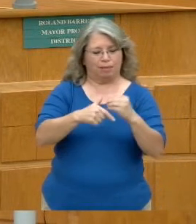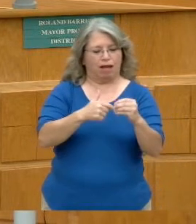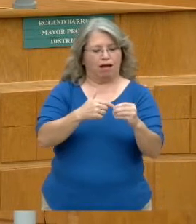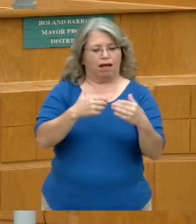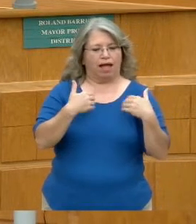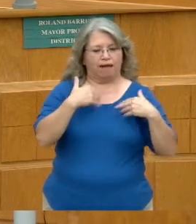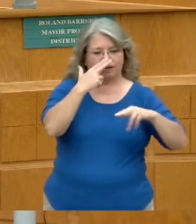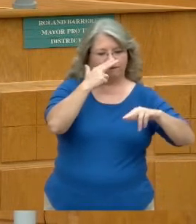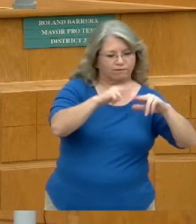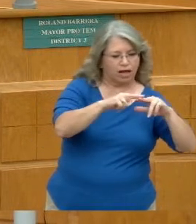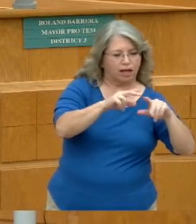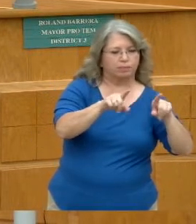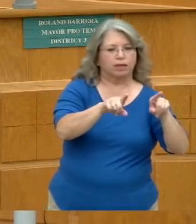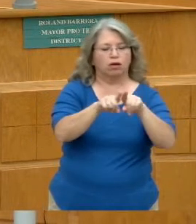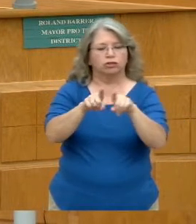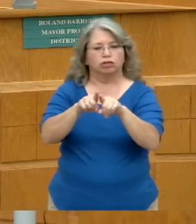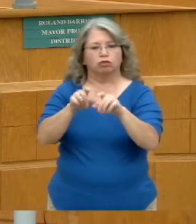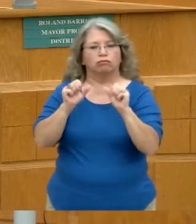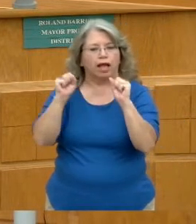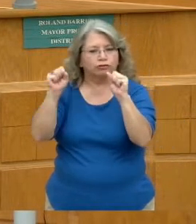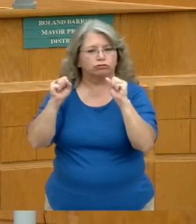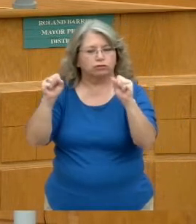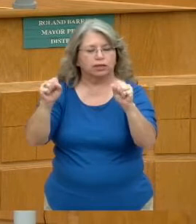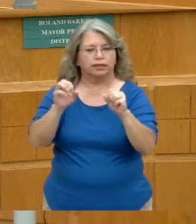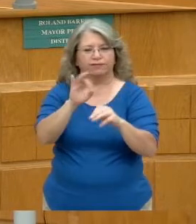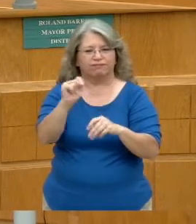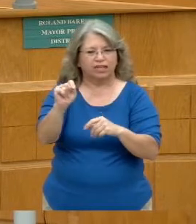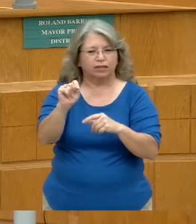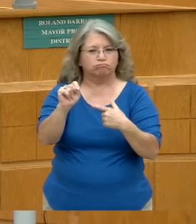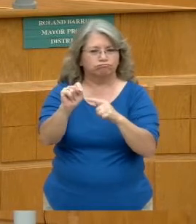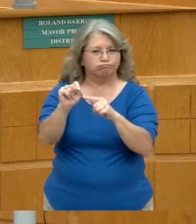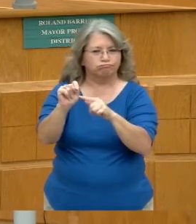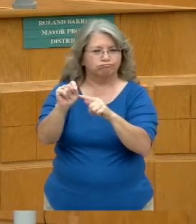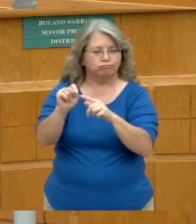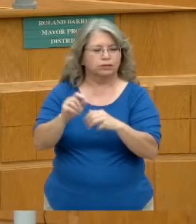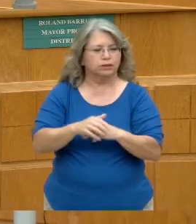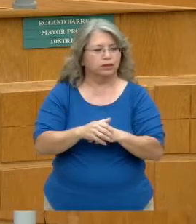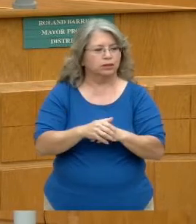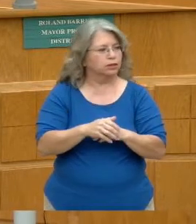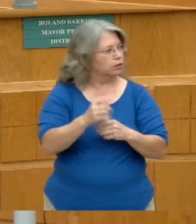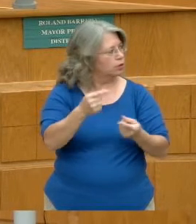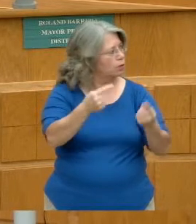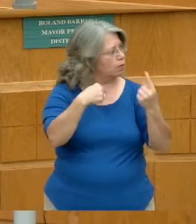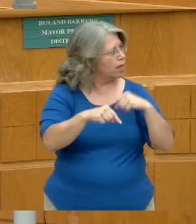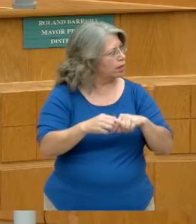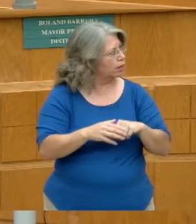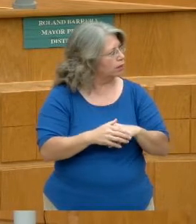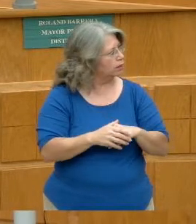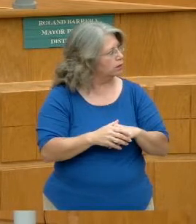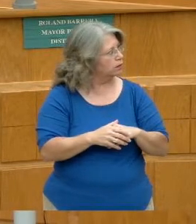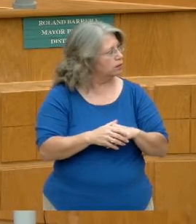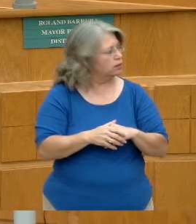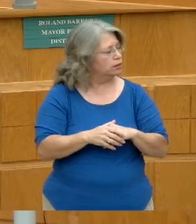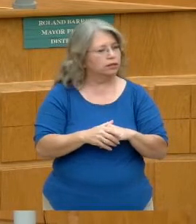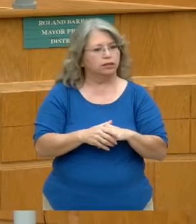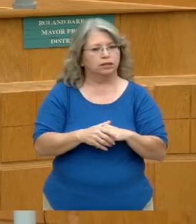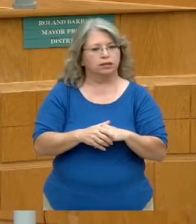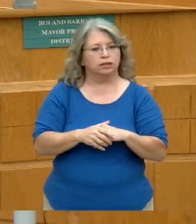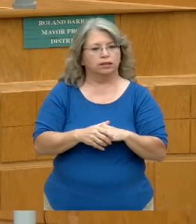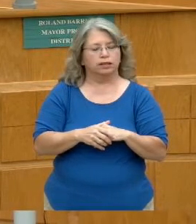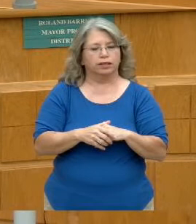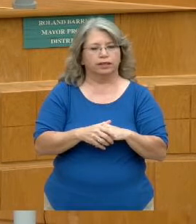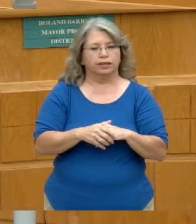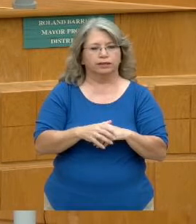getting fit. And so if we can go back to that last slide real quick, before we get to this one. It is along